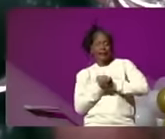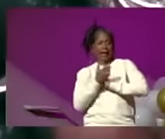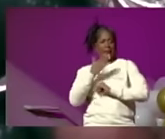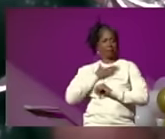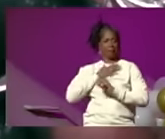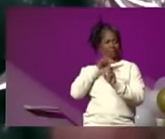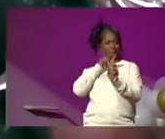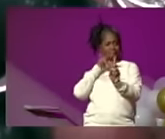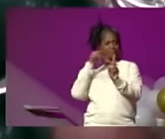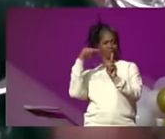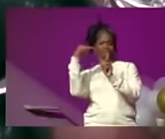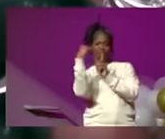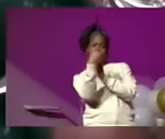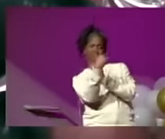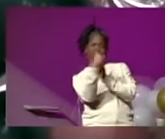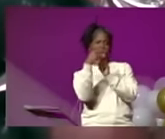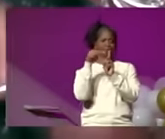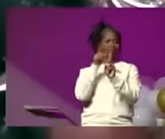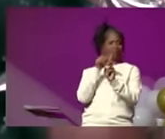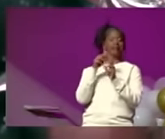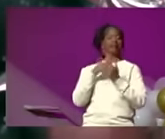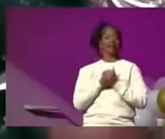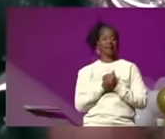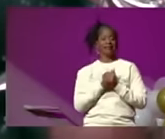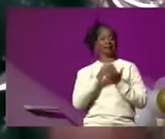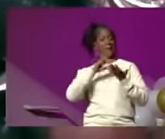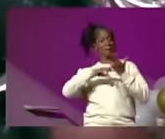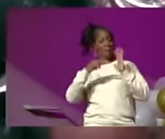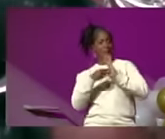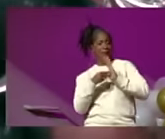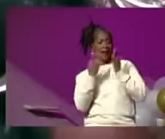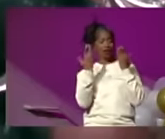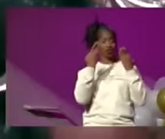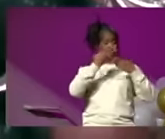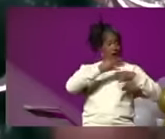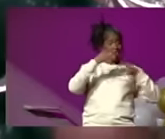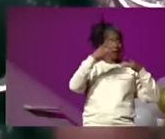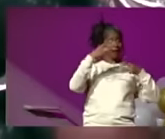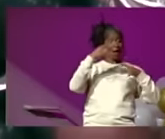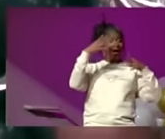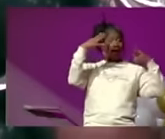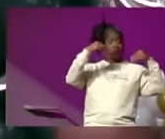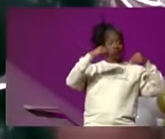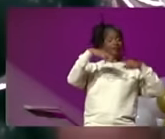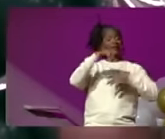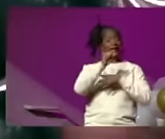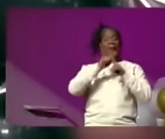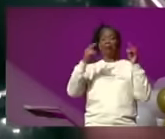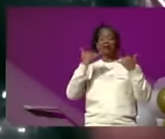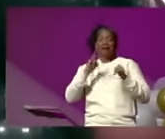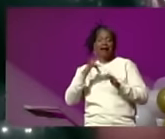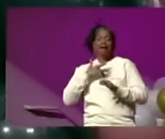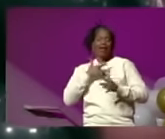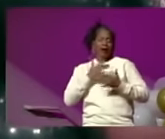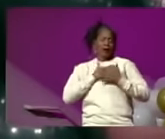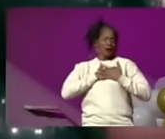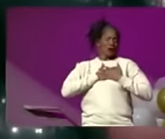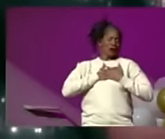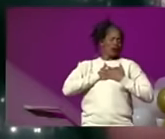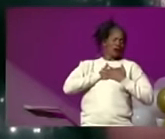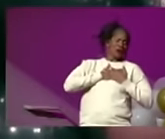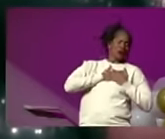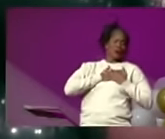me. That child turned my darkness into day. That child turned darkness into light. I'm